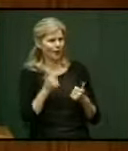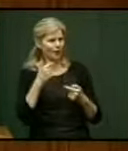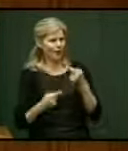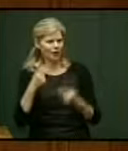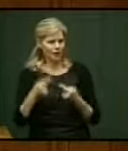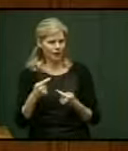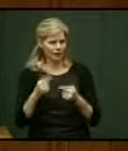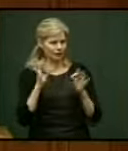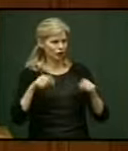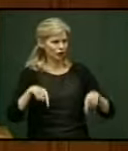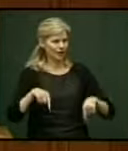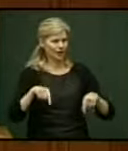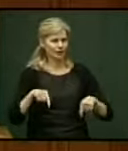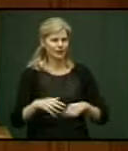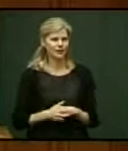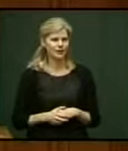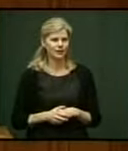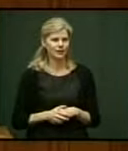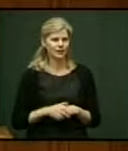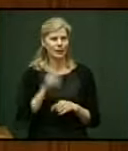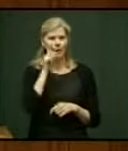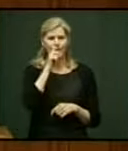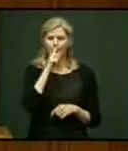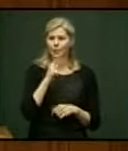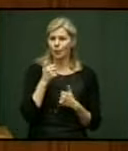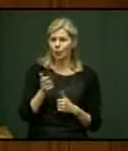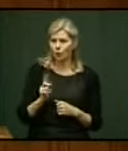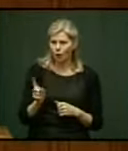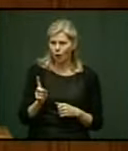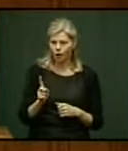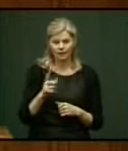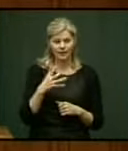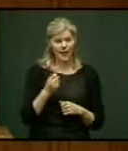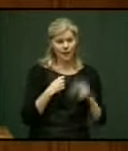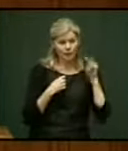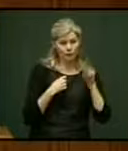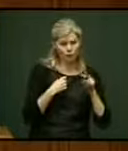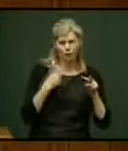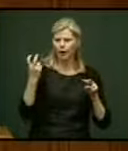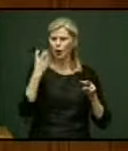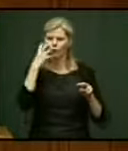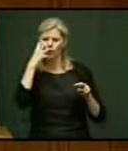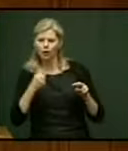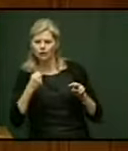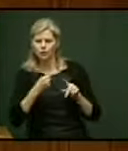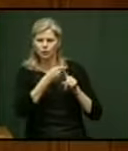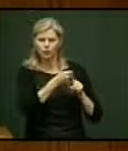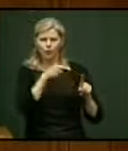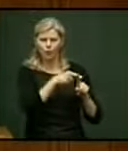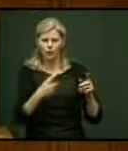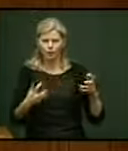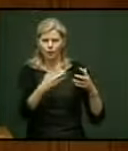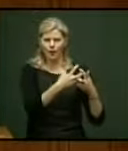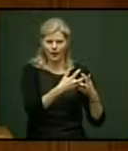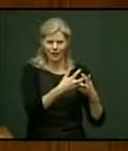People are very good at finding evidence to support their arguments. That is part of the reason why we struggle